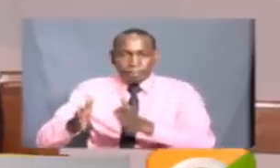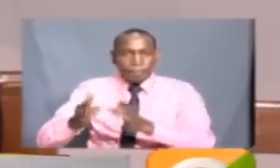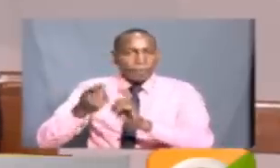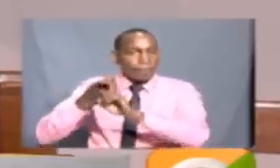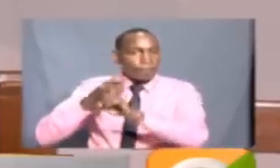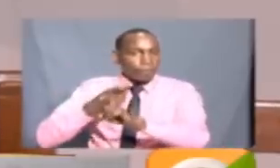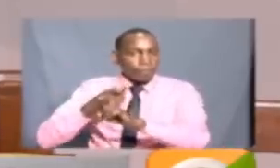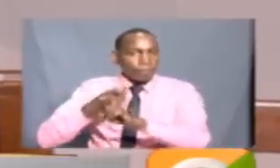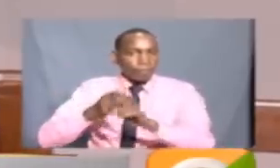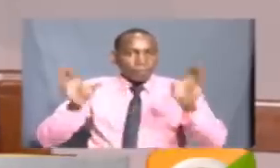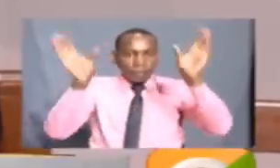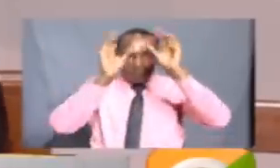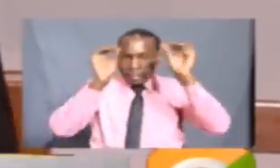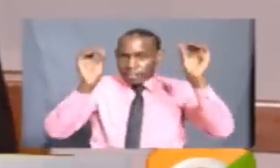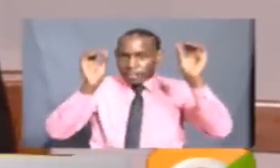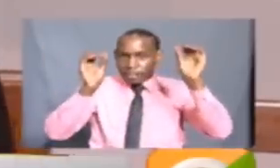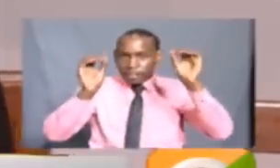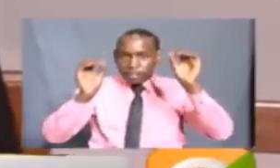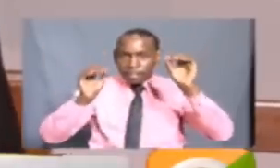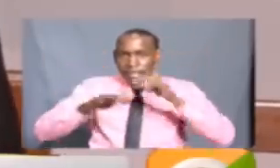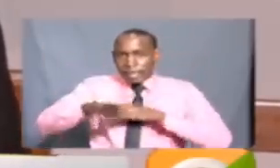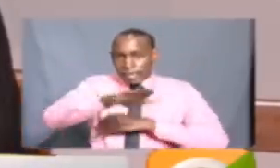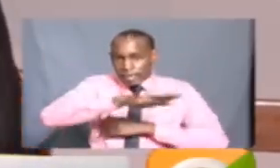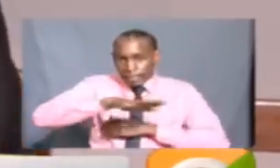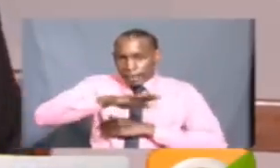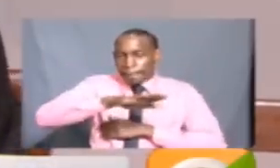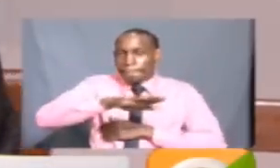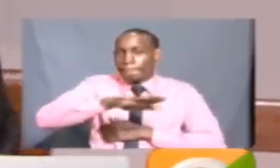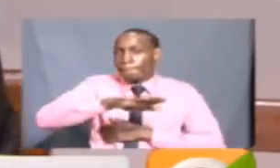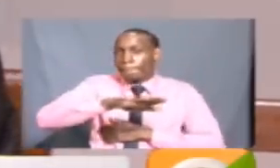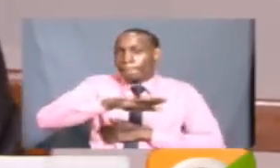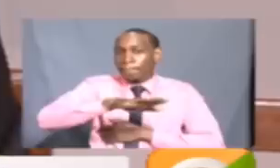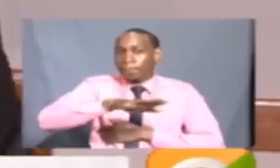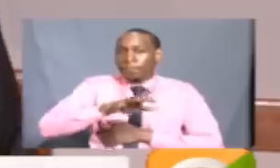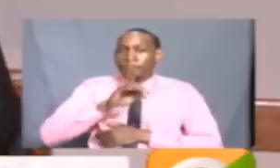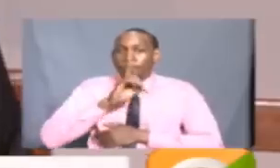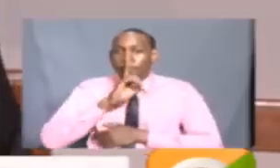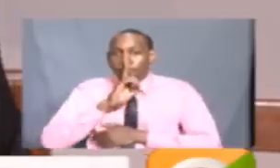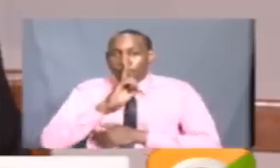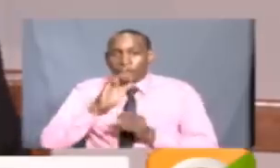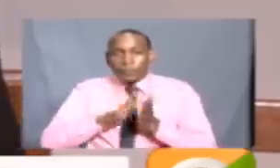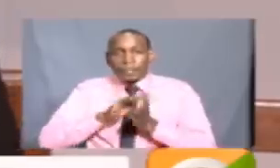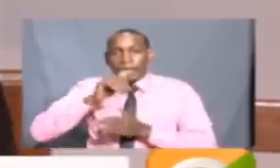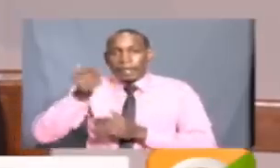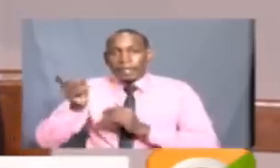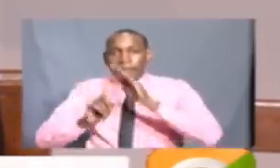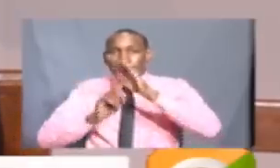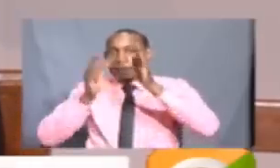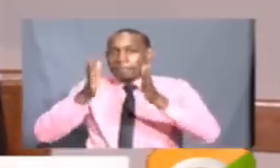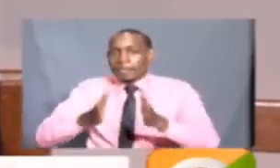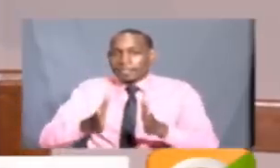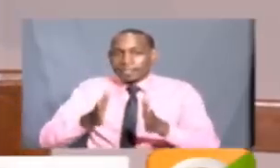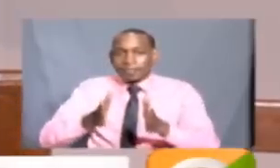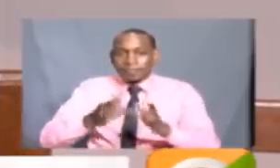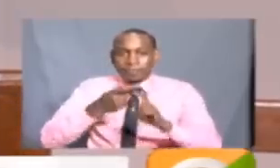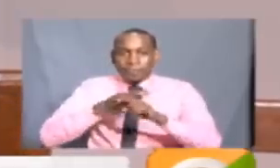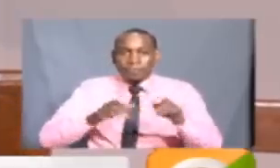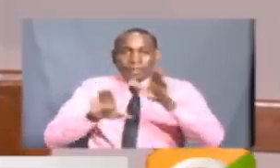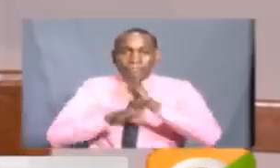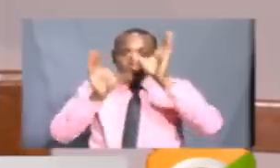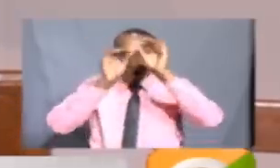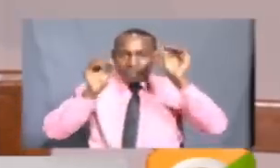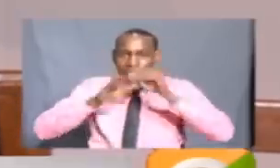the president's backyard go quiet. The ones from the deputy